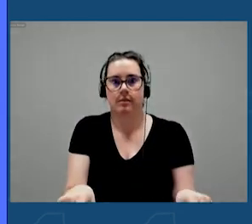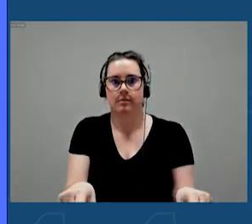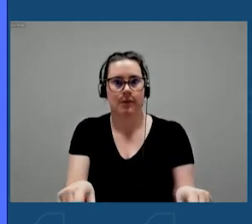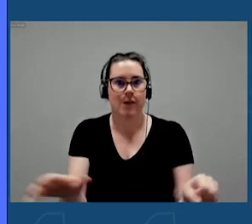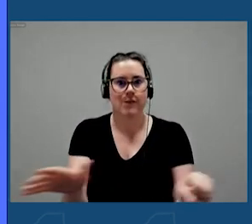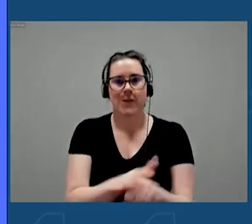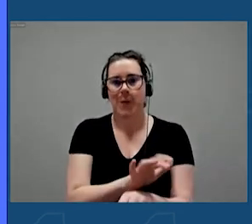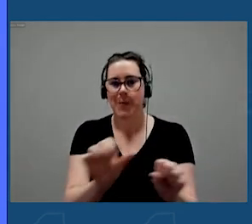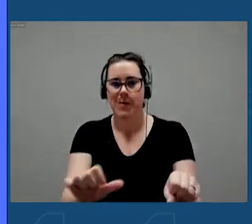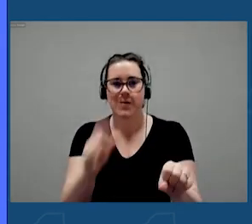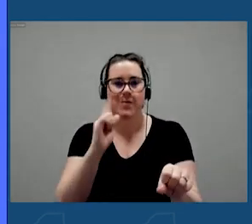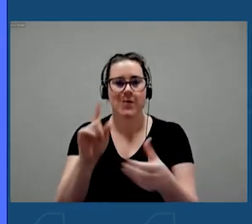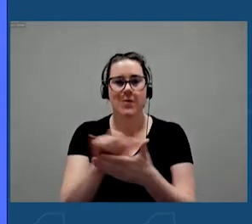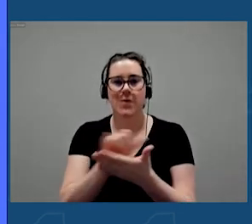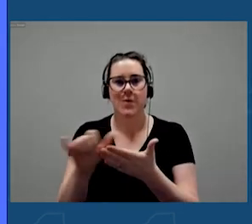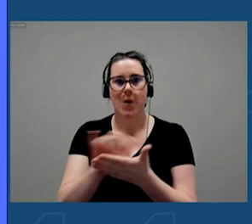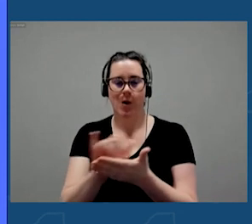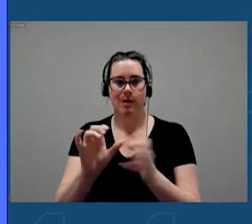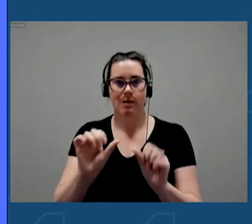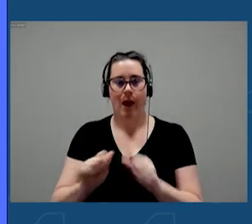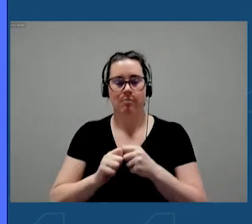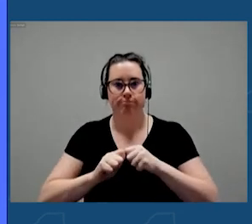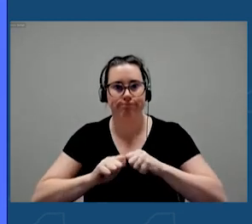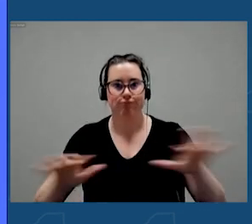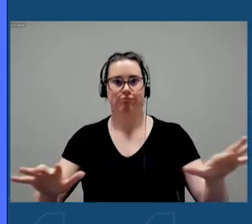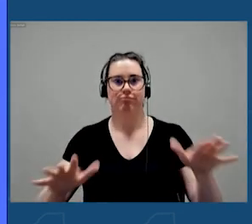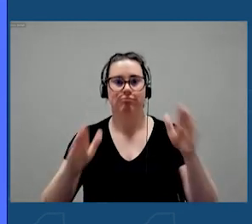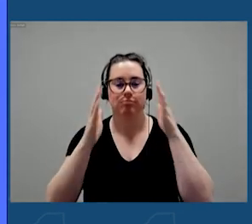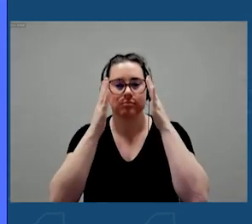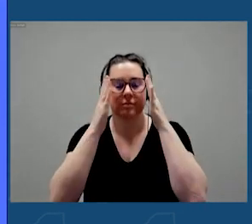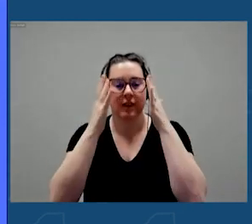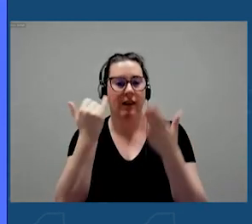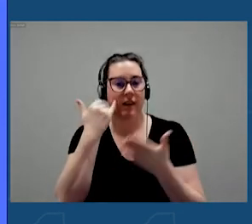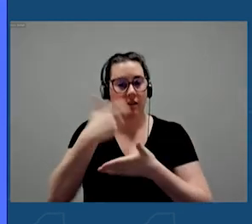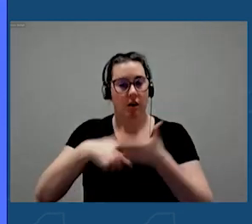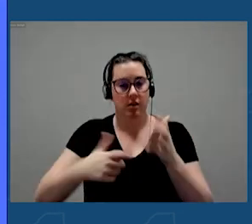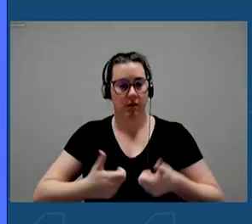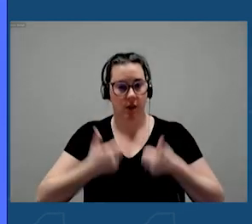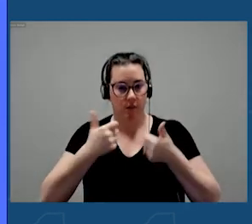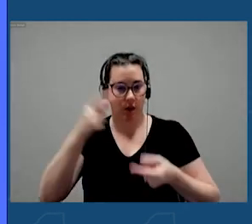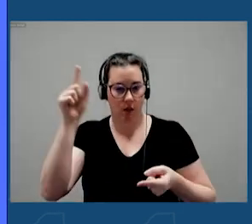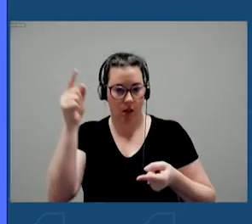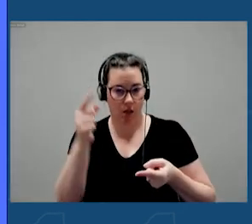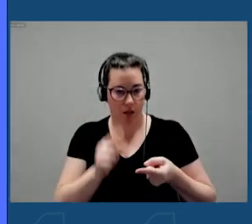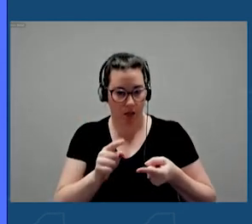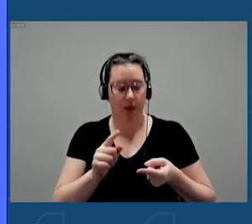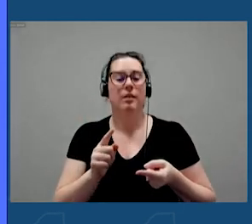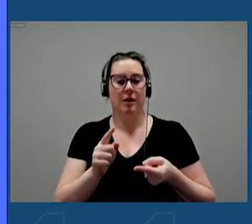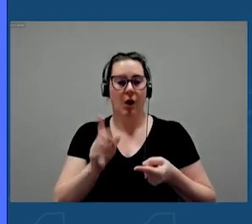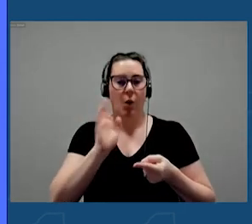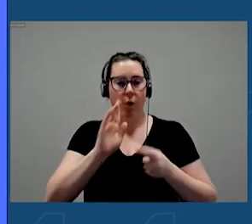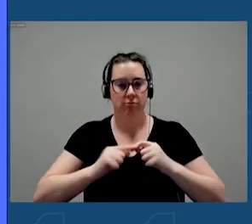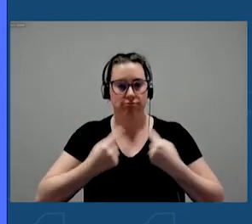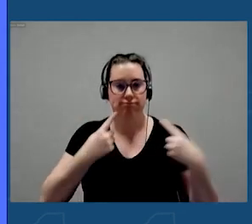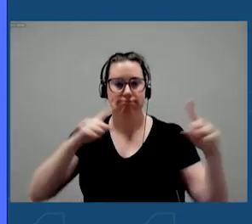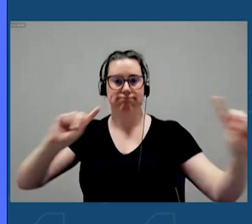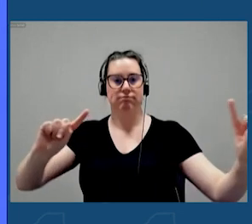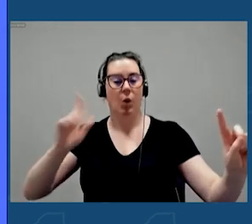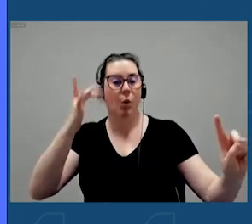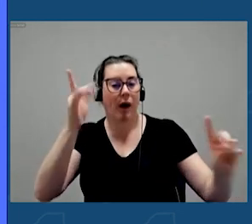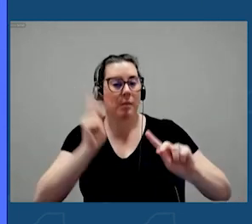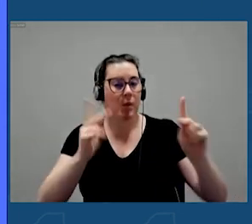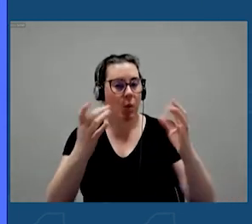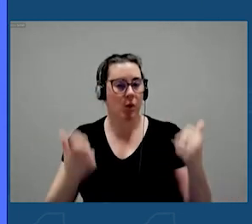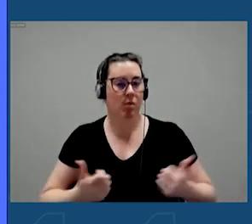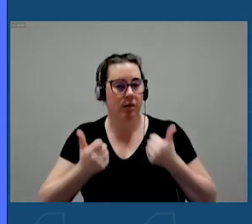of New York once we can start driving down the cost of living in the state because people want to be there. Agreed. That's bold, Governor.